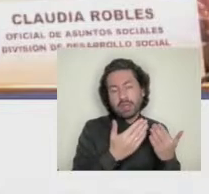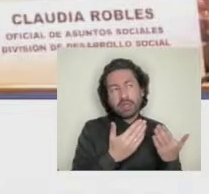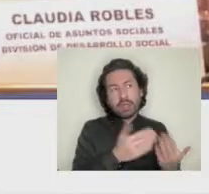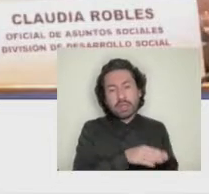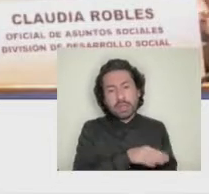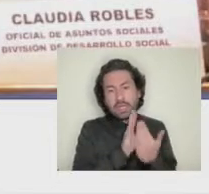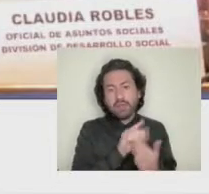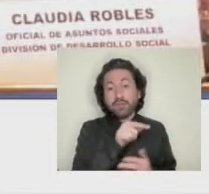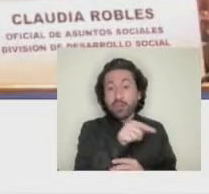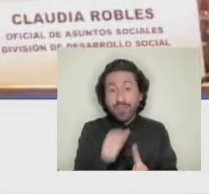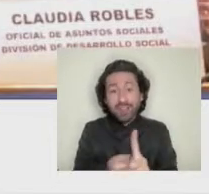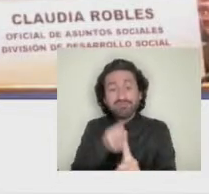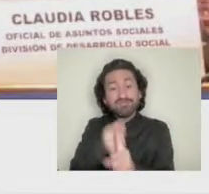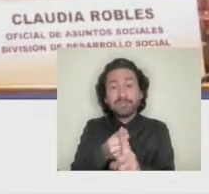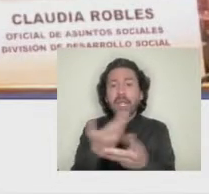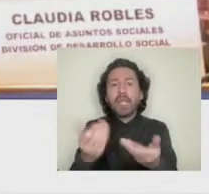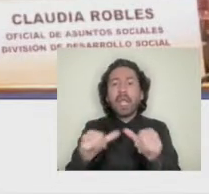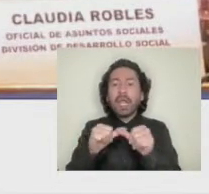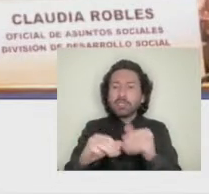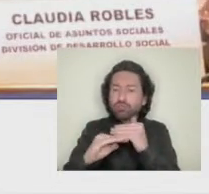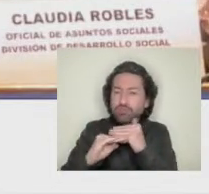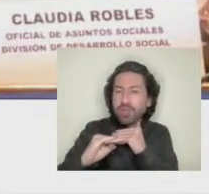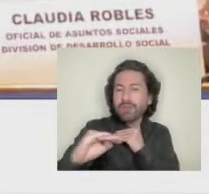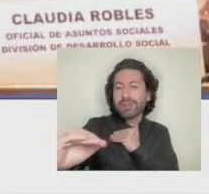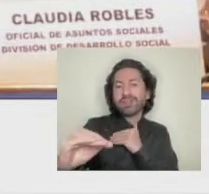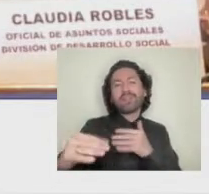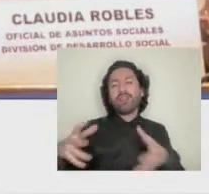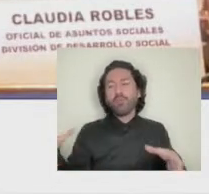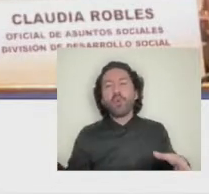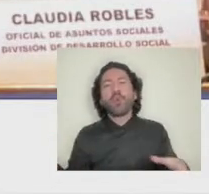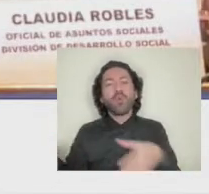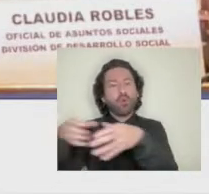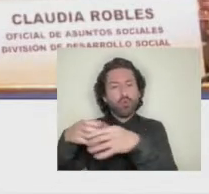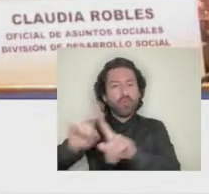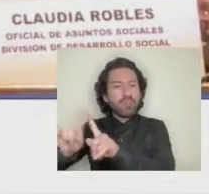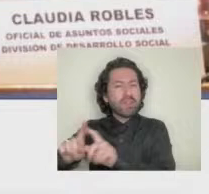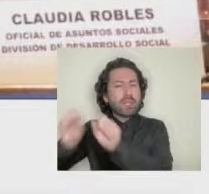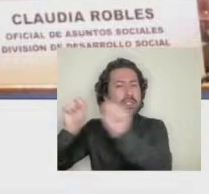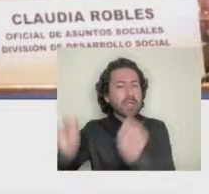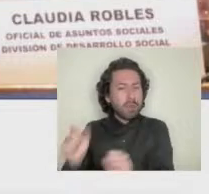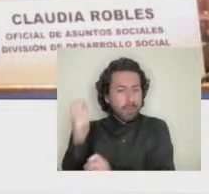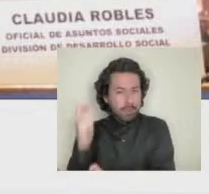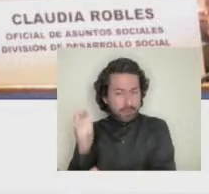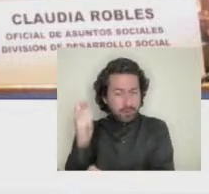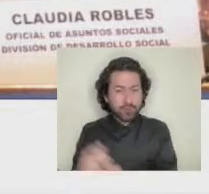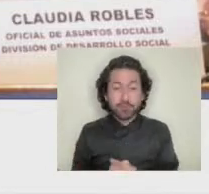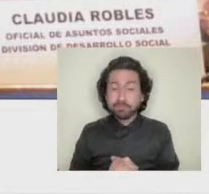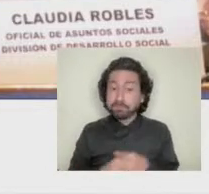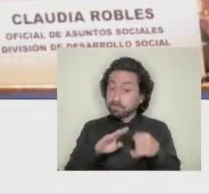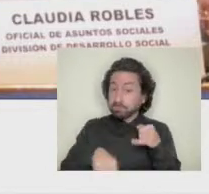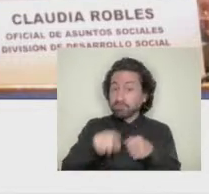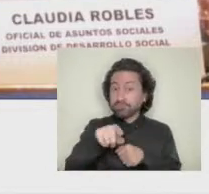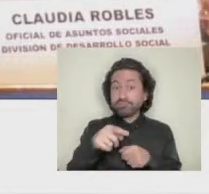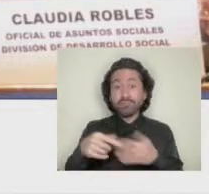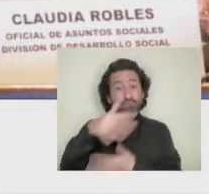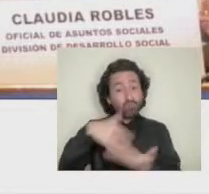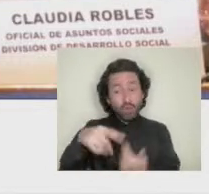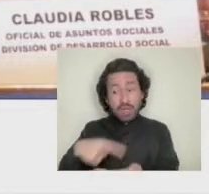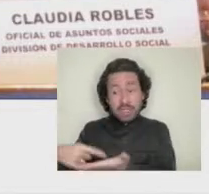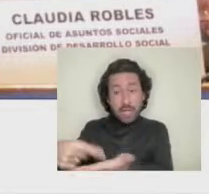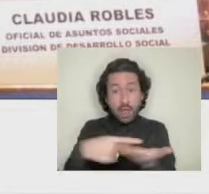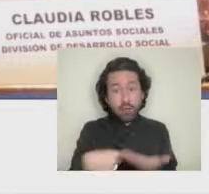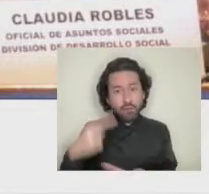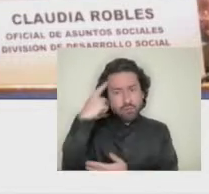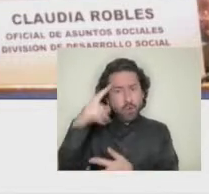systems continue to be a challenge and will have an effect on all the social protection systems. Finally, the